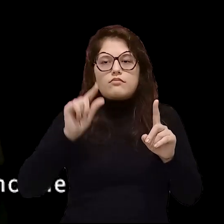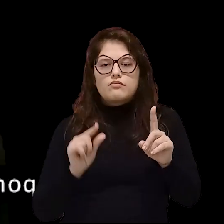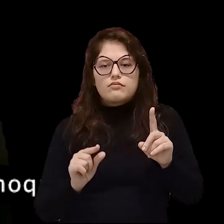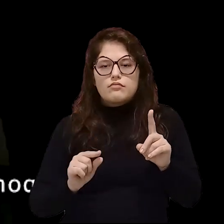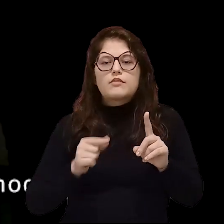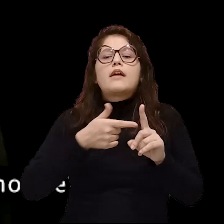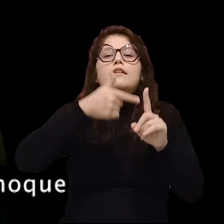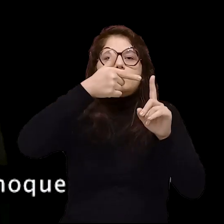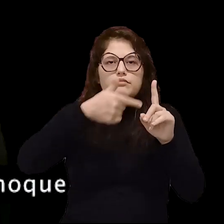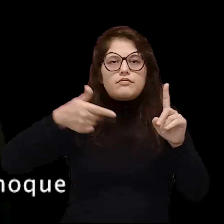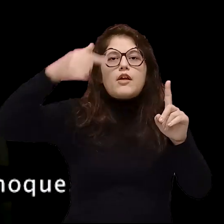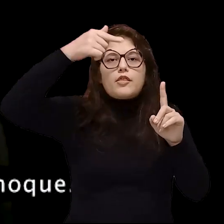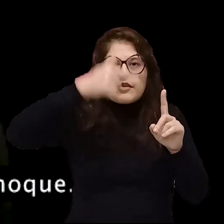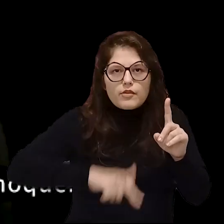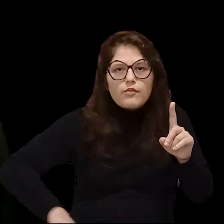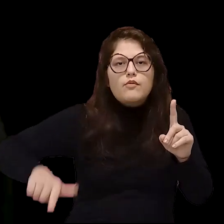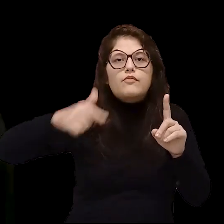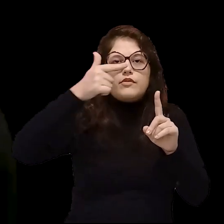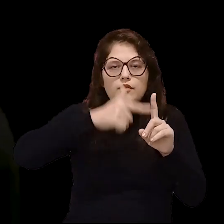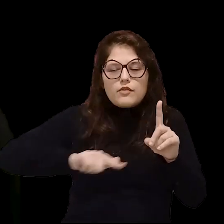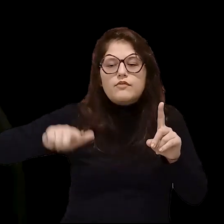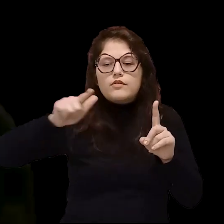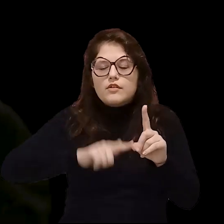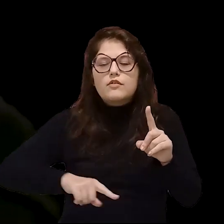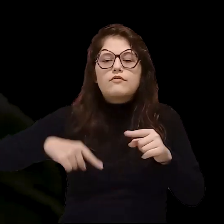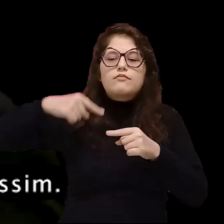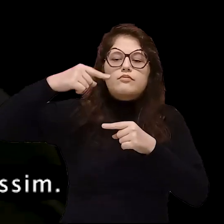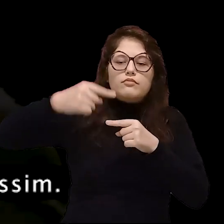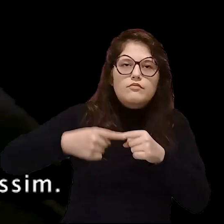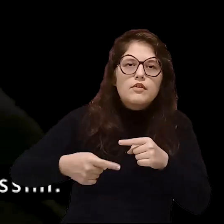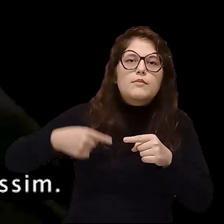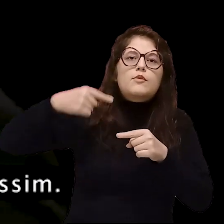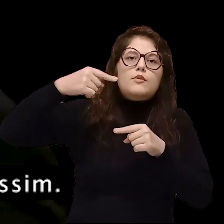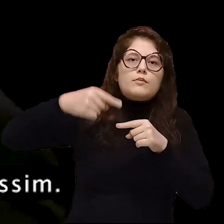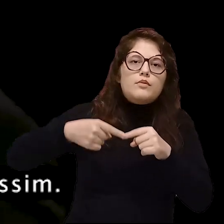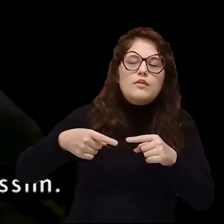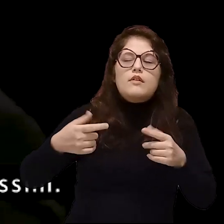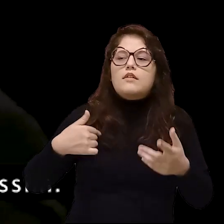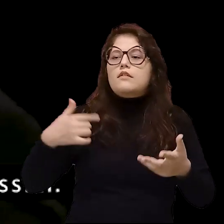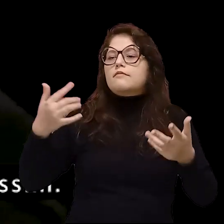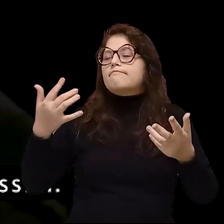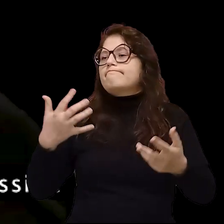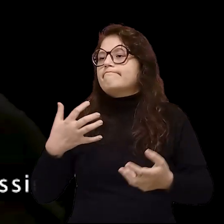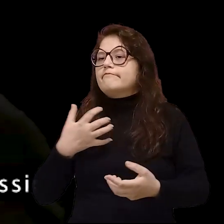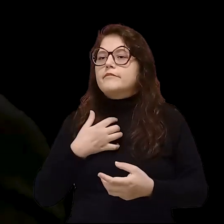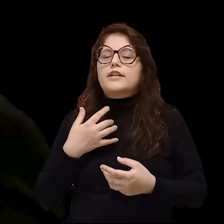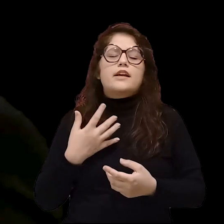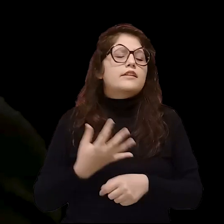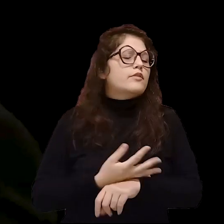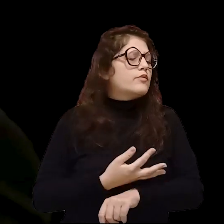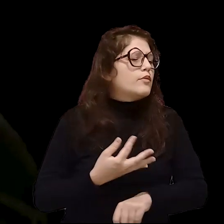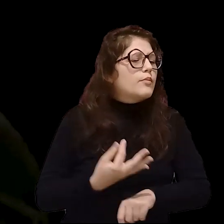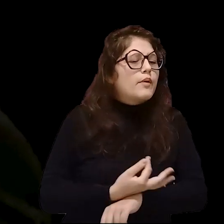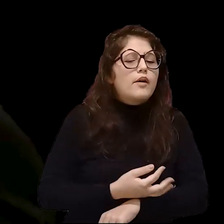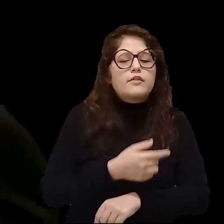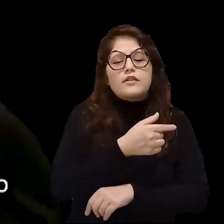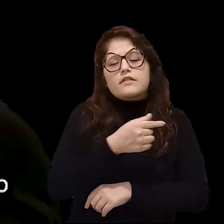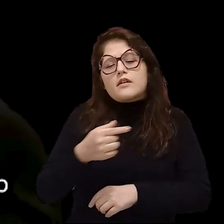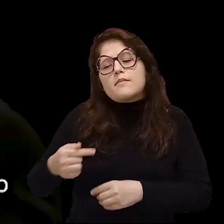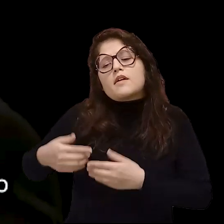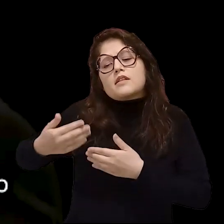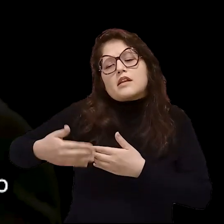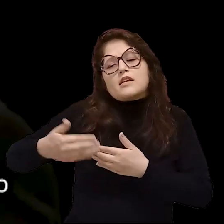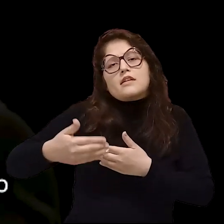And then he would have another electroshock treatment. And he said to me when I met him, it's unbearable to go through my weeks this way. I can't go on this